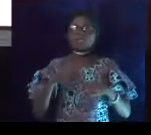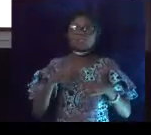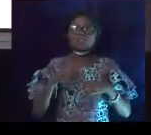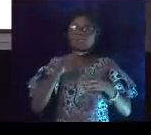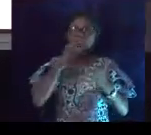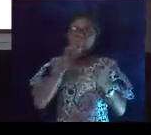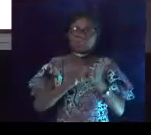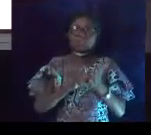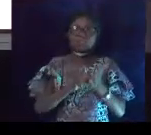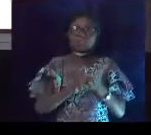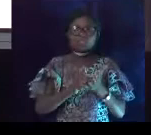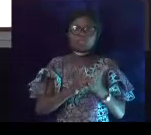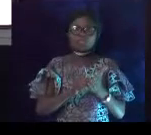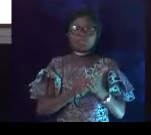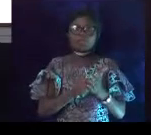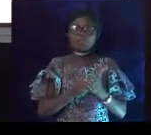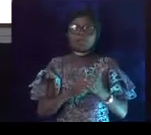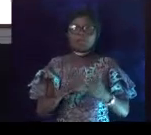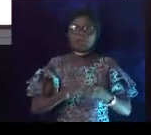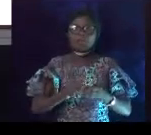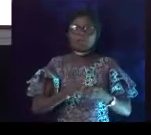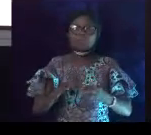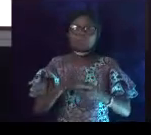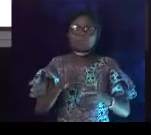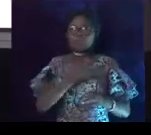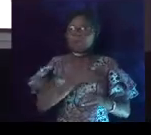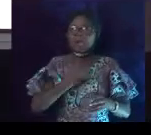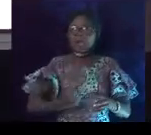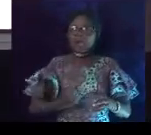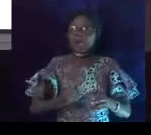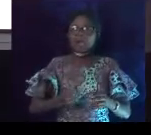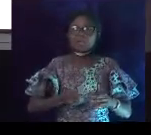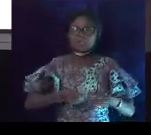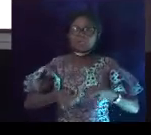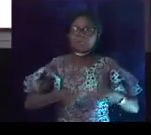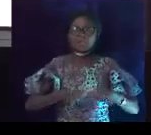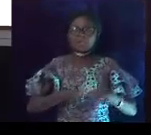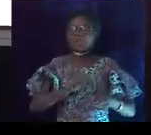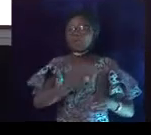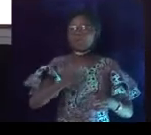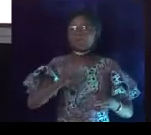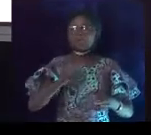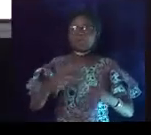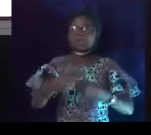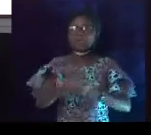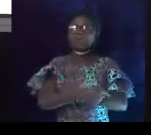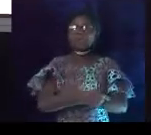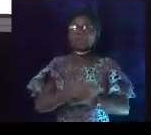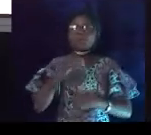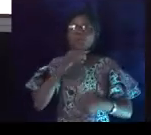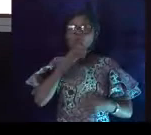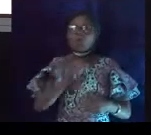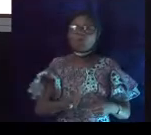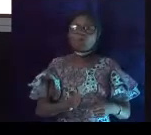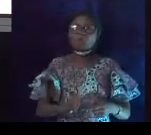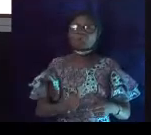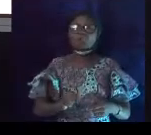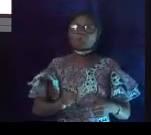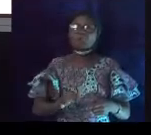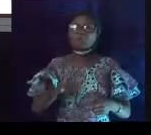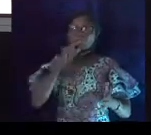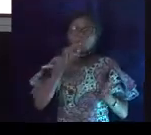chicken feeds, and describe how to take care of a day-old